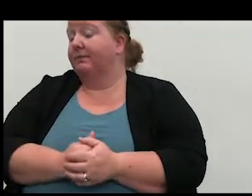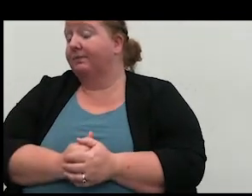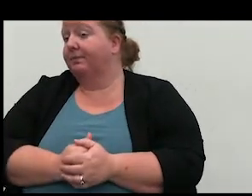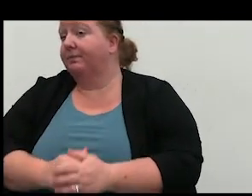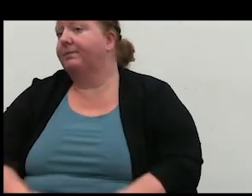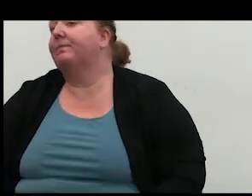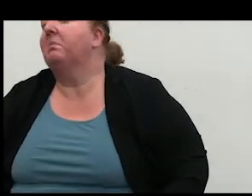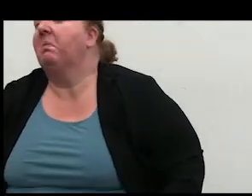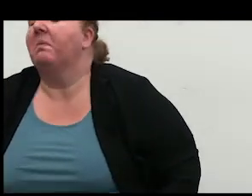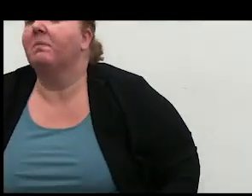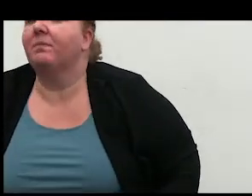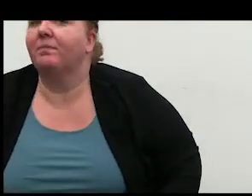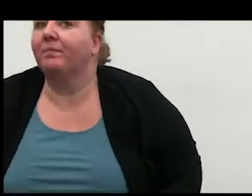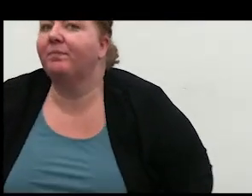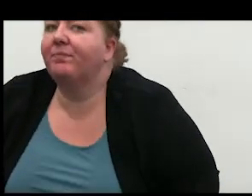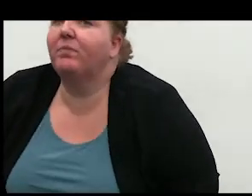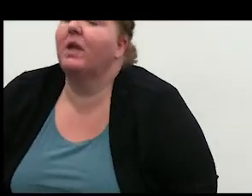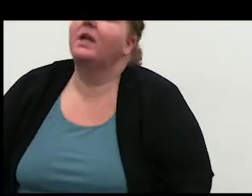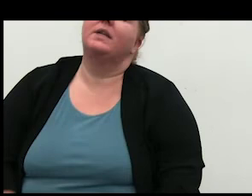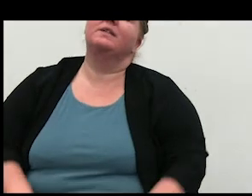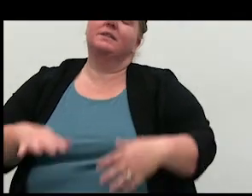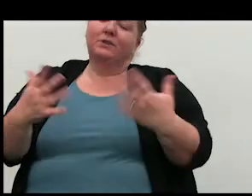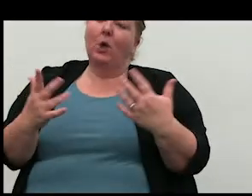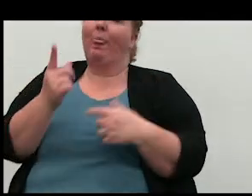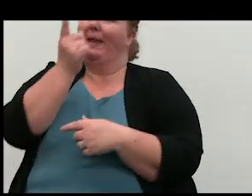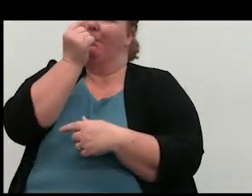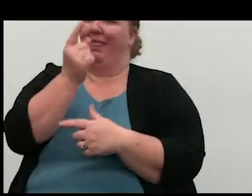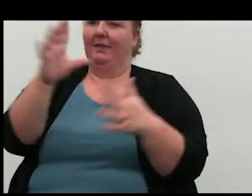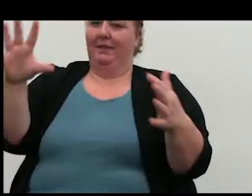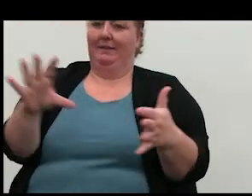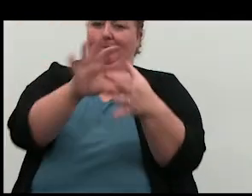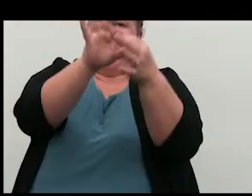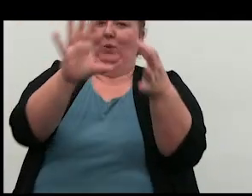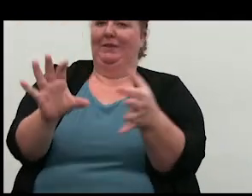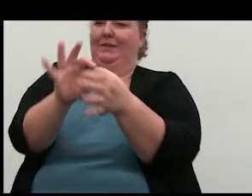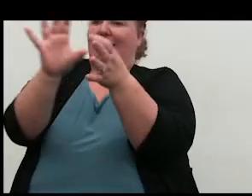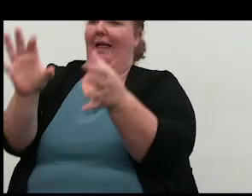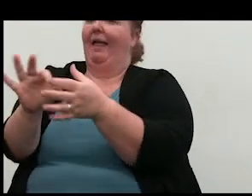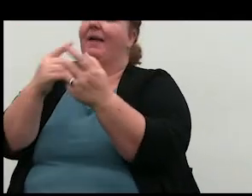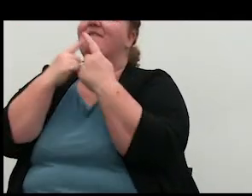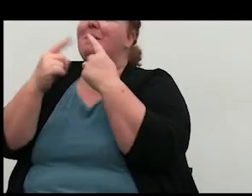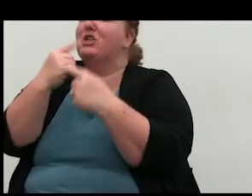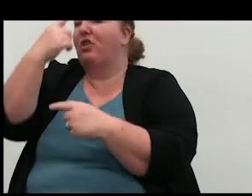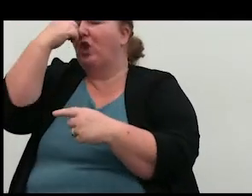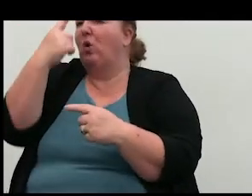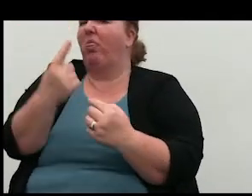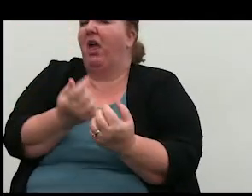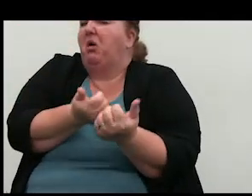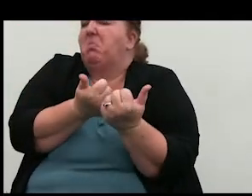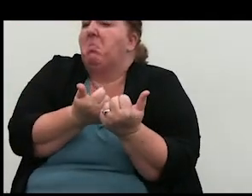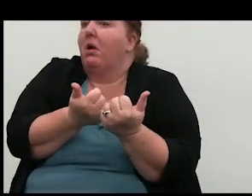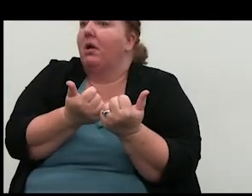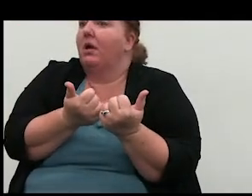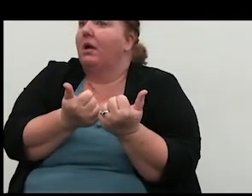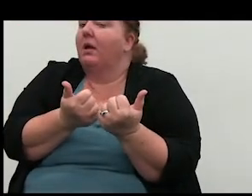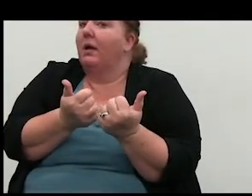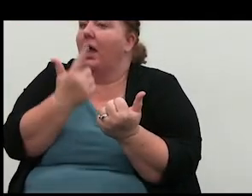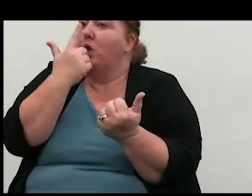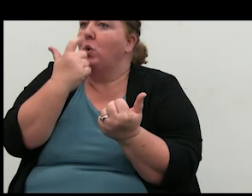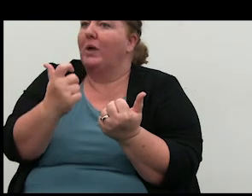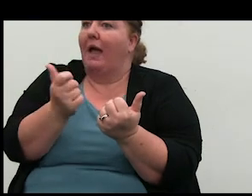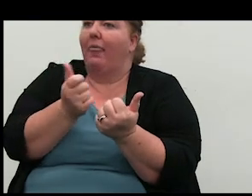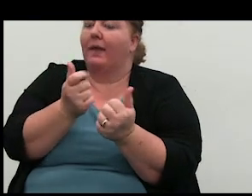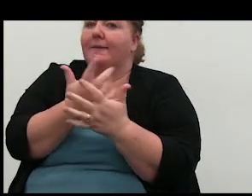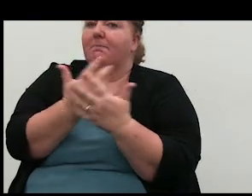so I think the ability to put together seemingly innocent bits of information and get this multidimensional picture can be